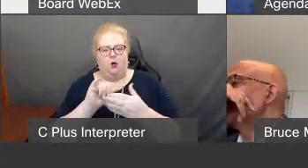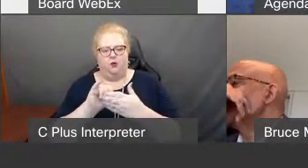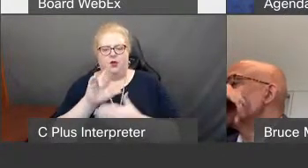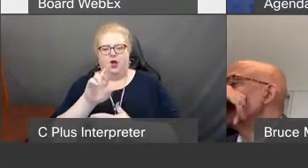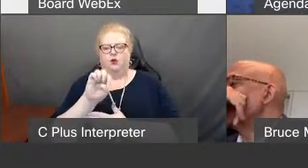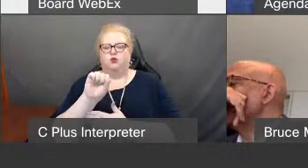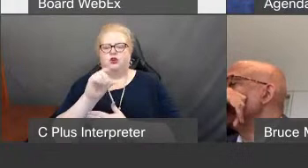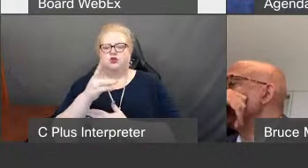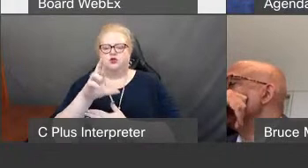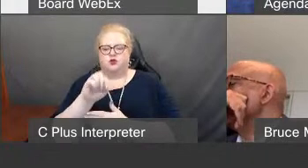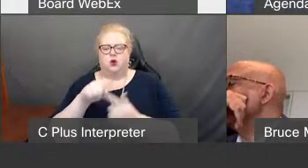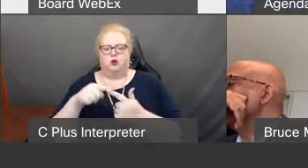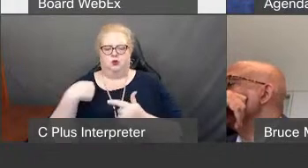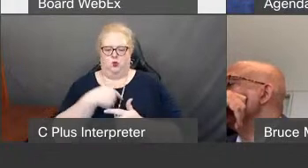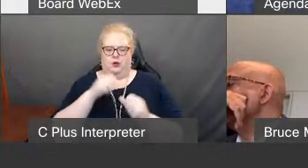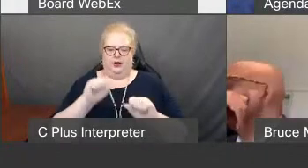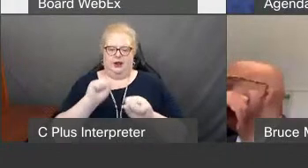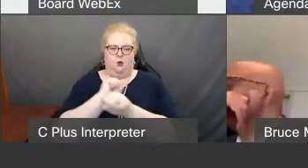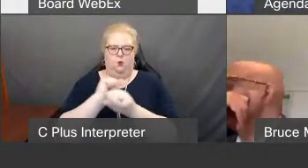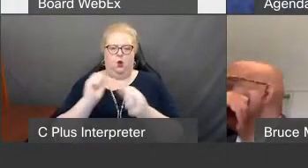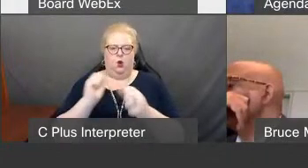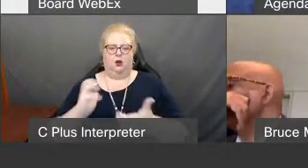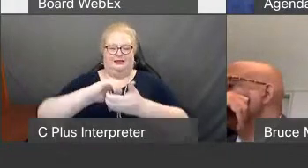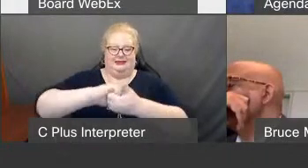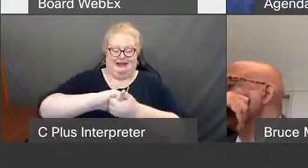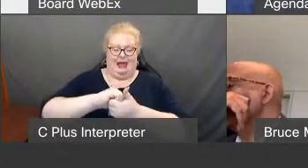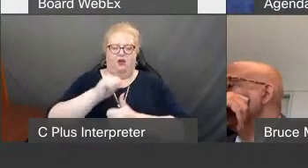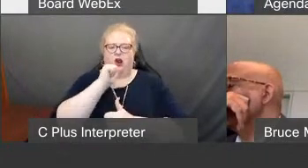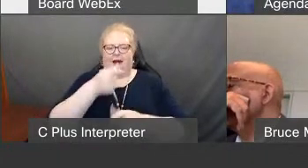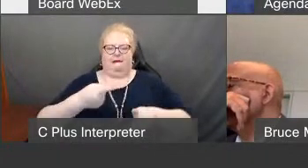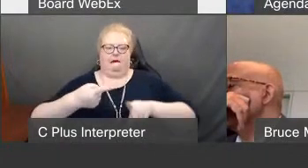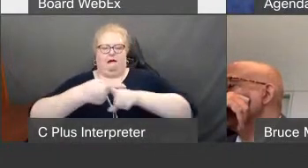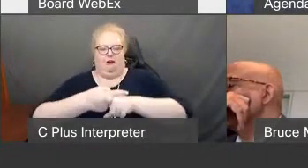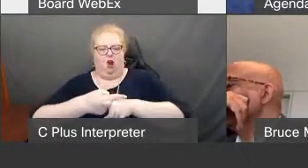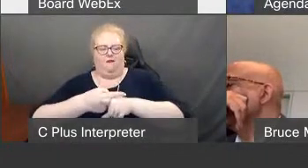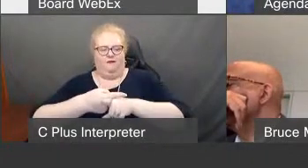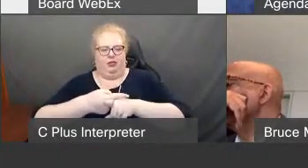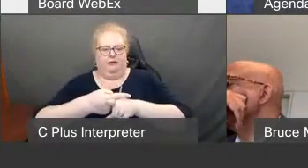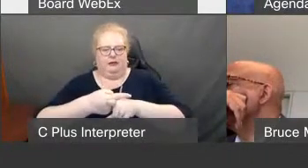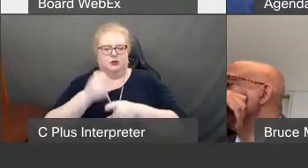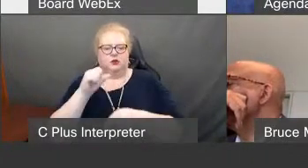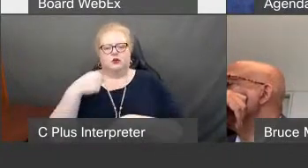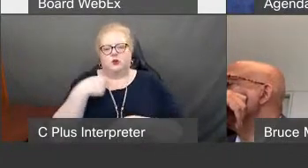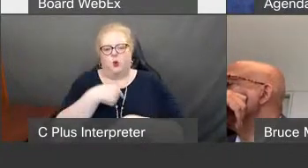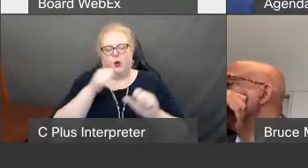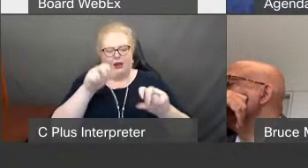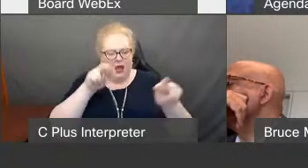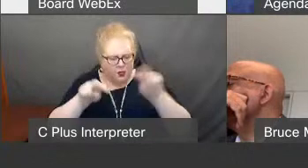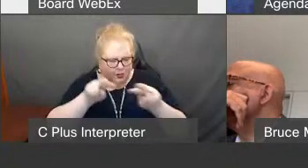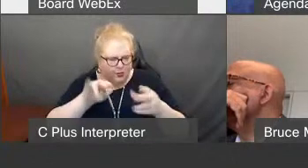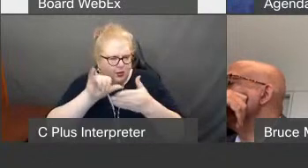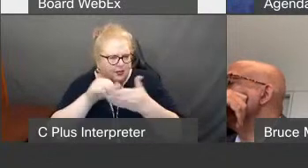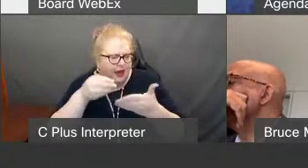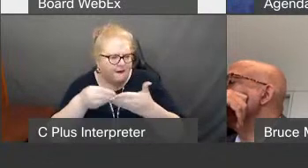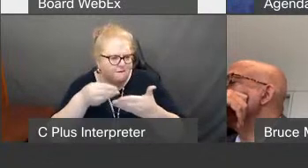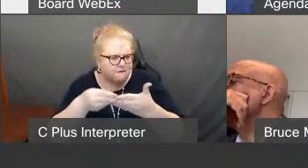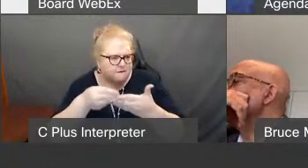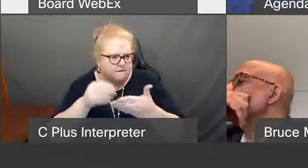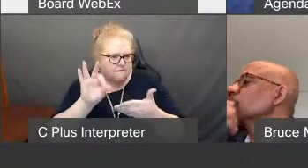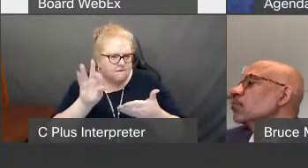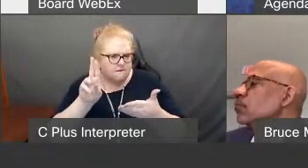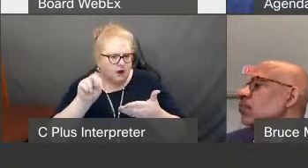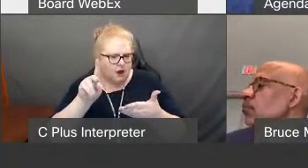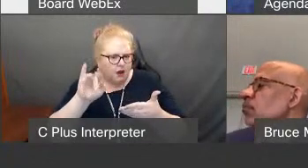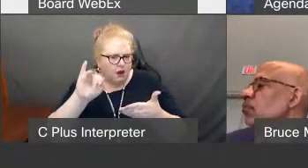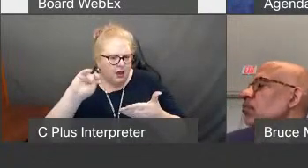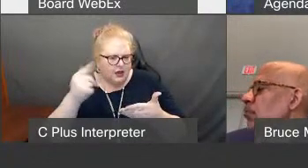with one another, maybe a particular issue that we can look at as one source of funding. And to BJ's point